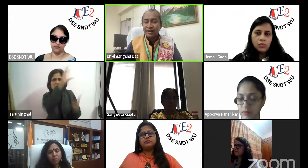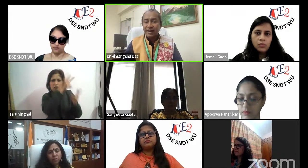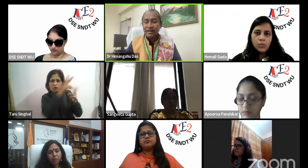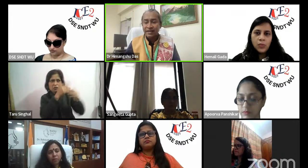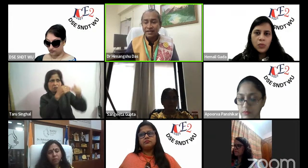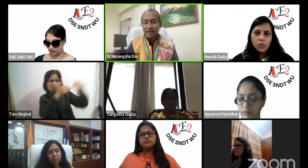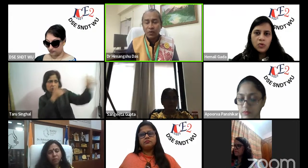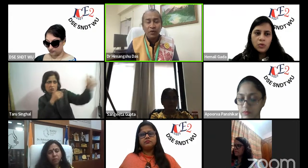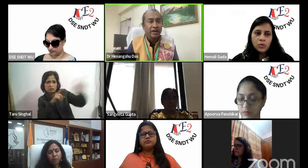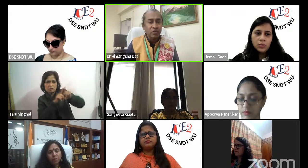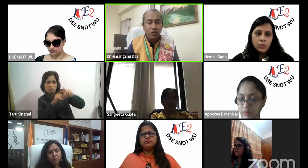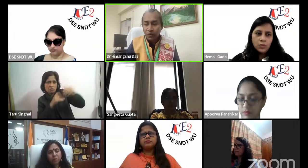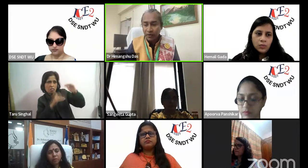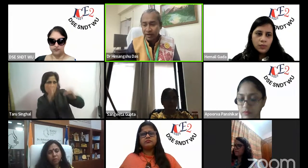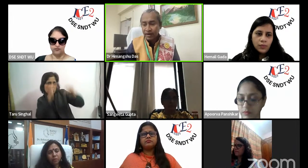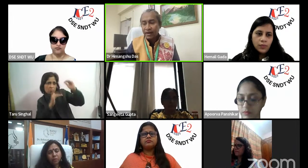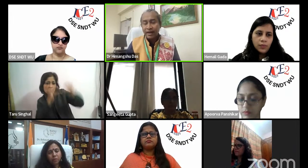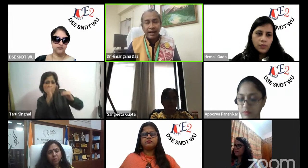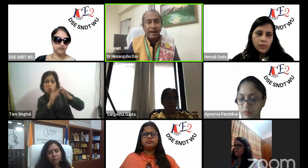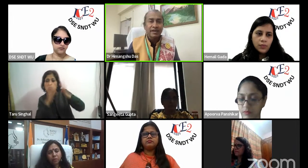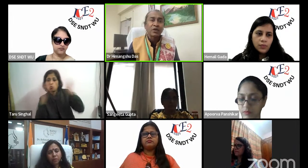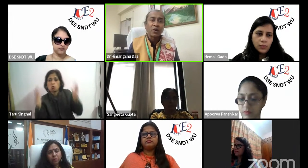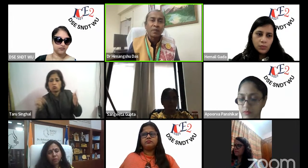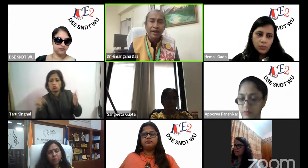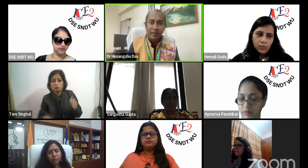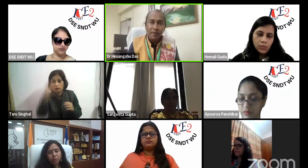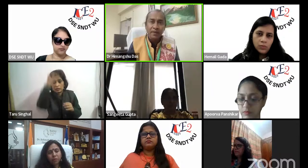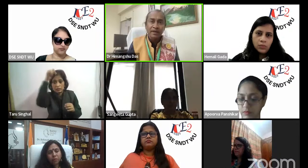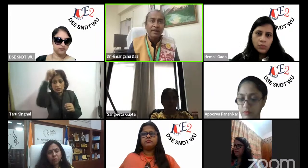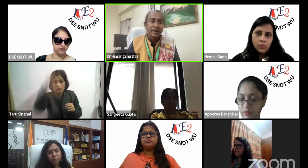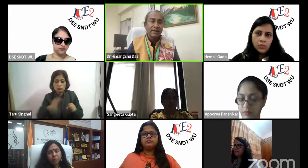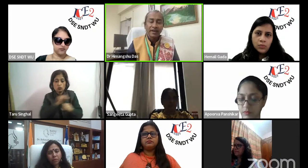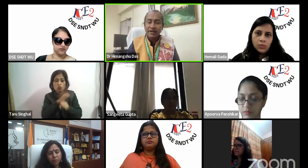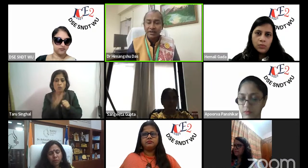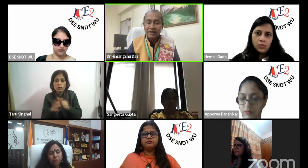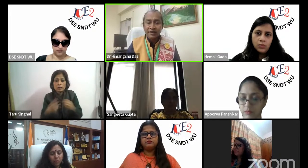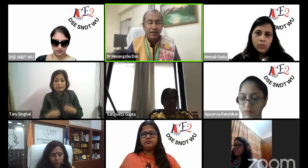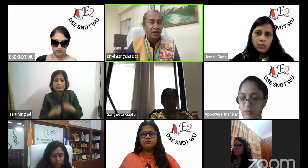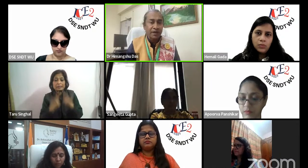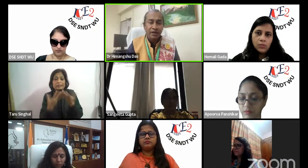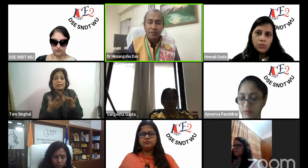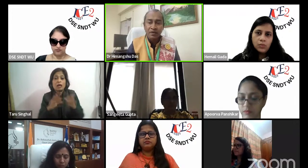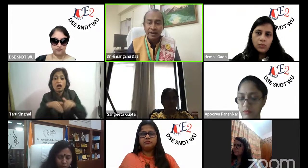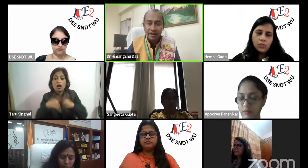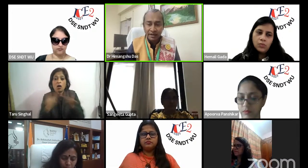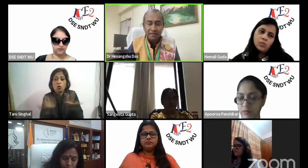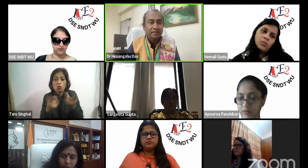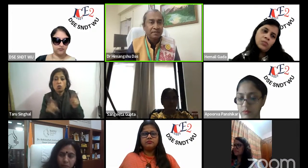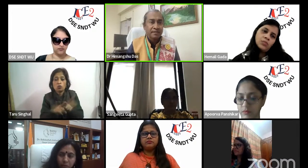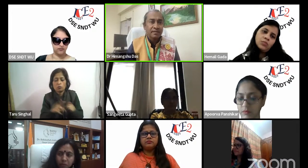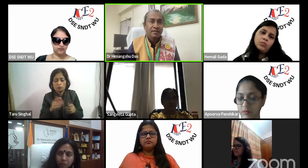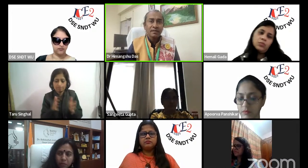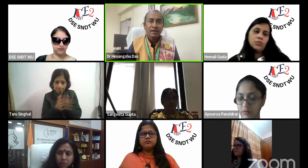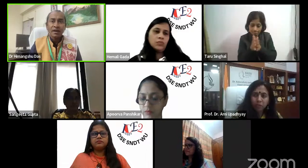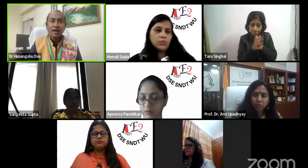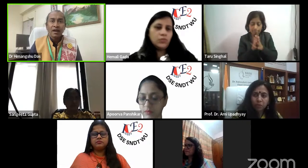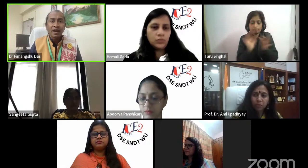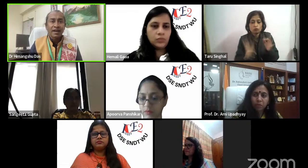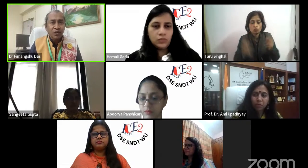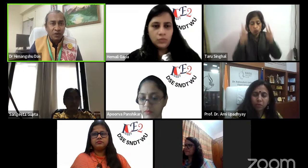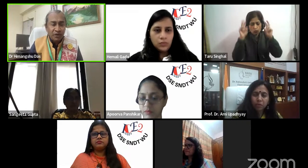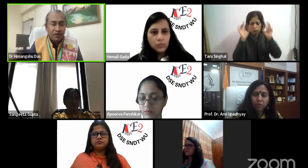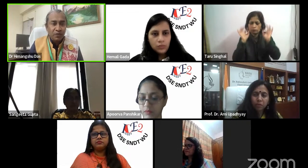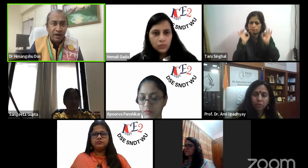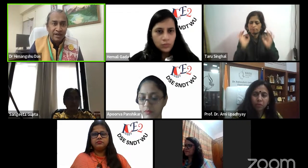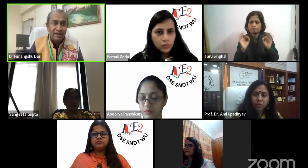and the Indian agencies are responding to COVID and this global development is a very interesting phenomenon to be studied.